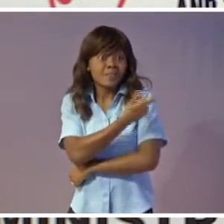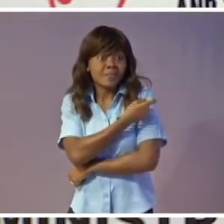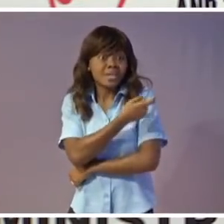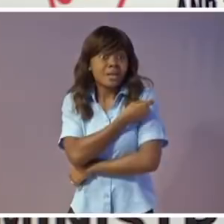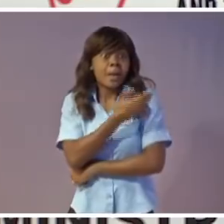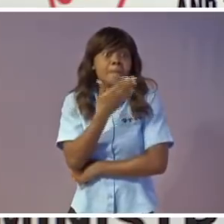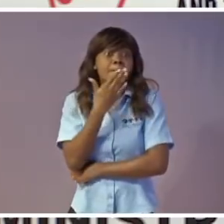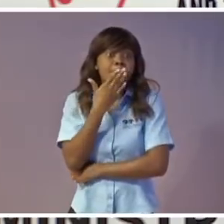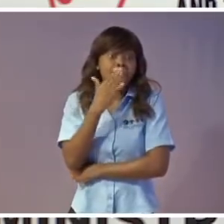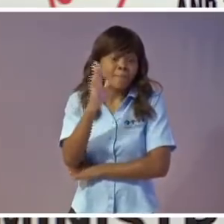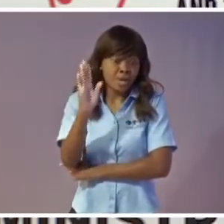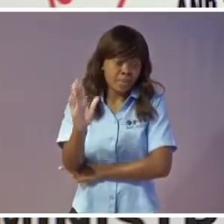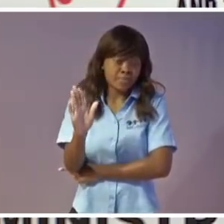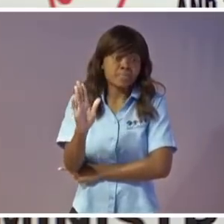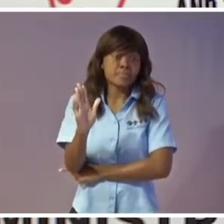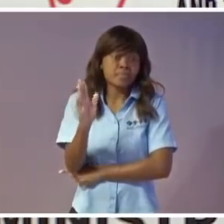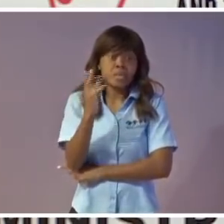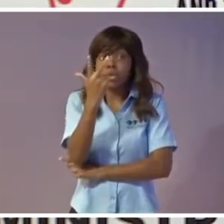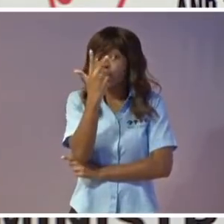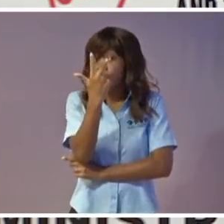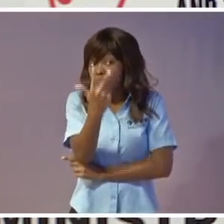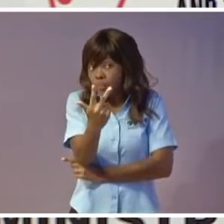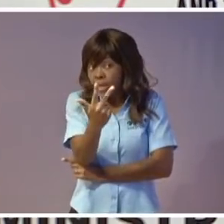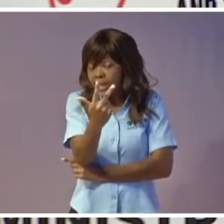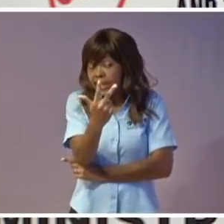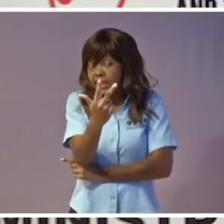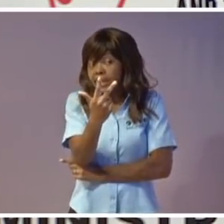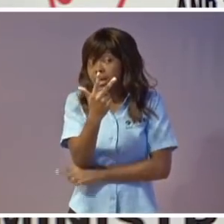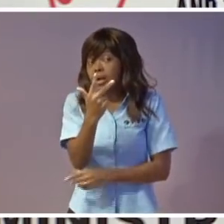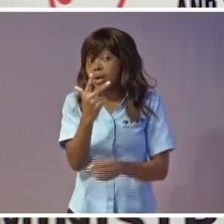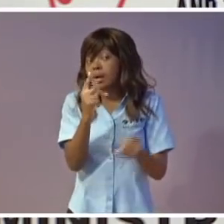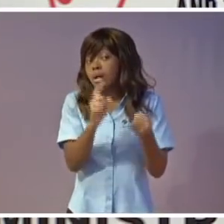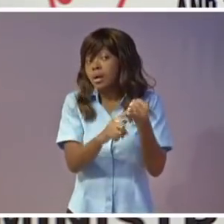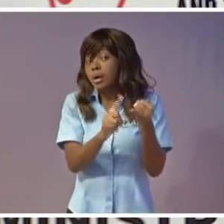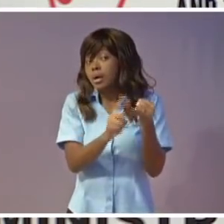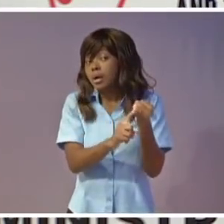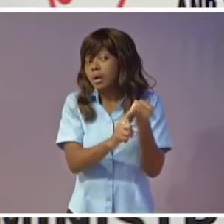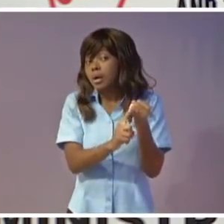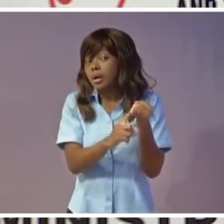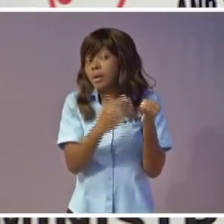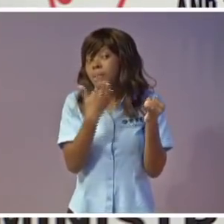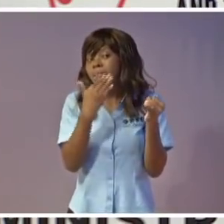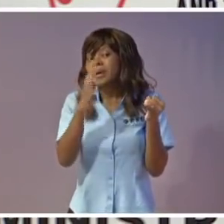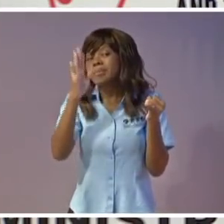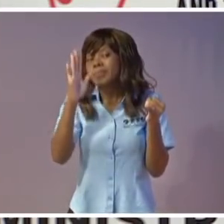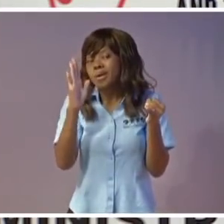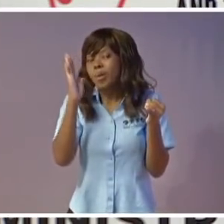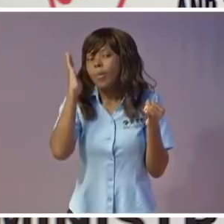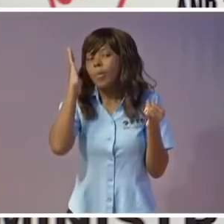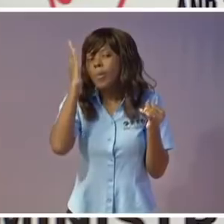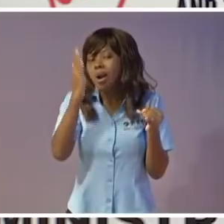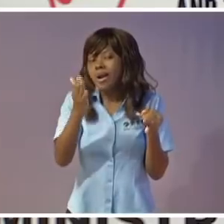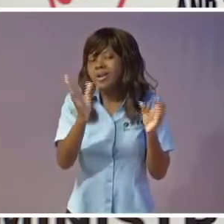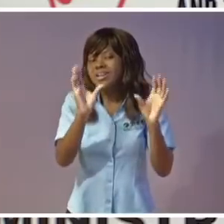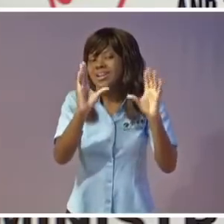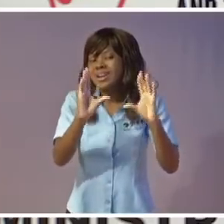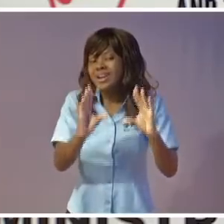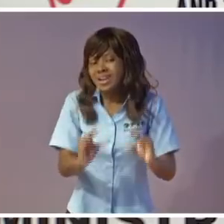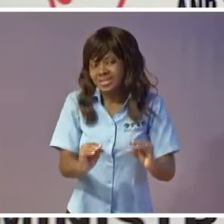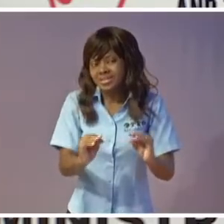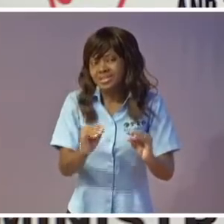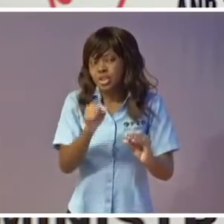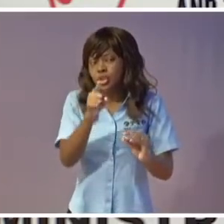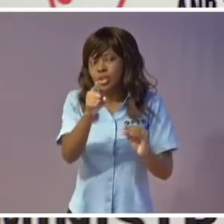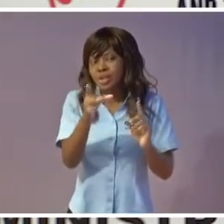vaccinations are threefold. One, they significantly reduce your chance of contracting COVID.